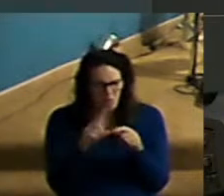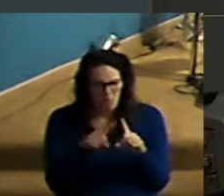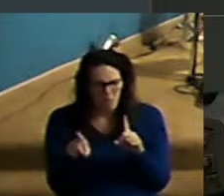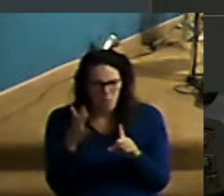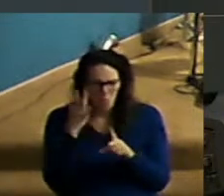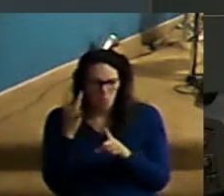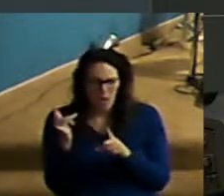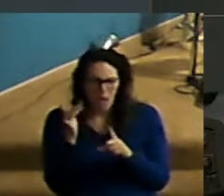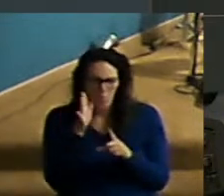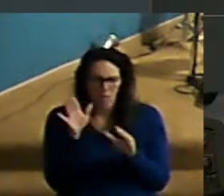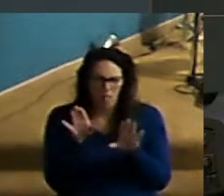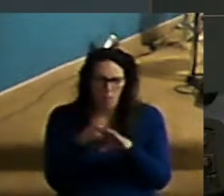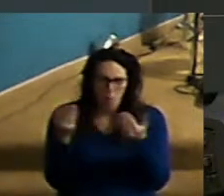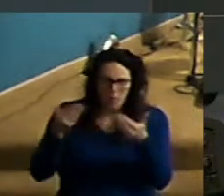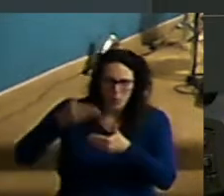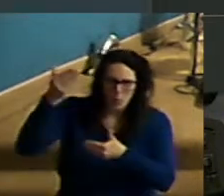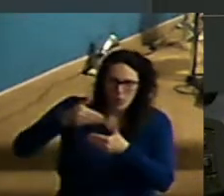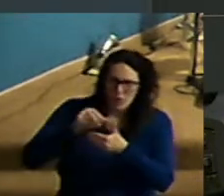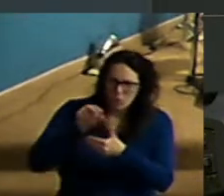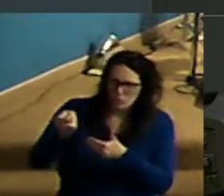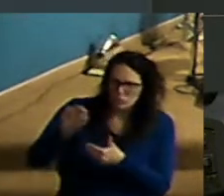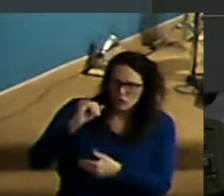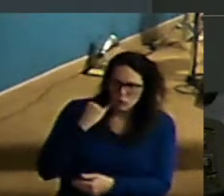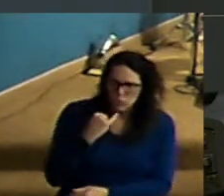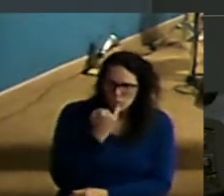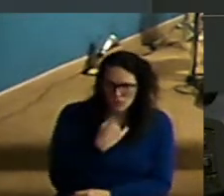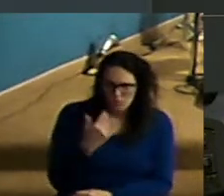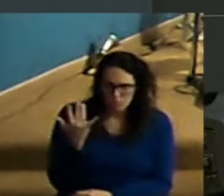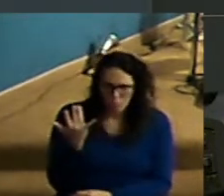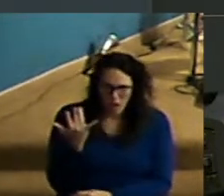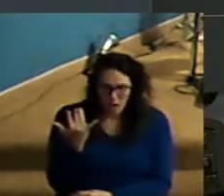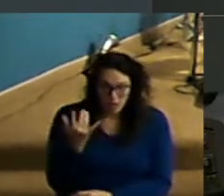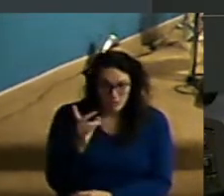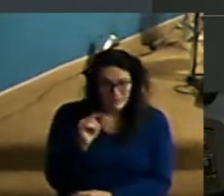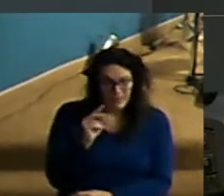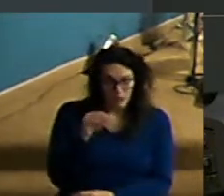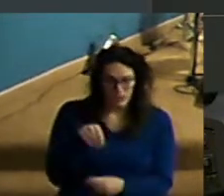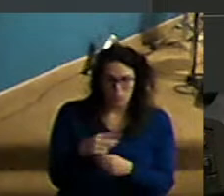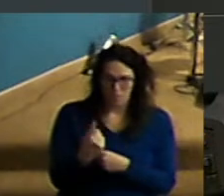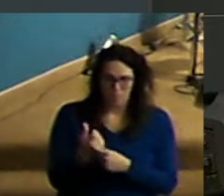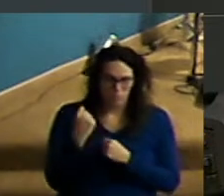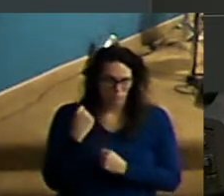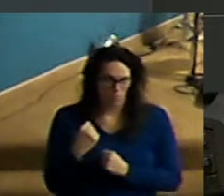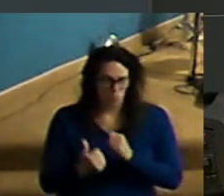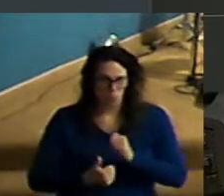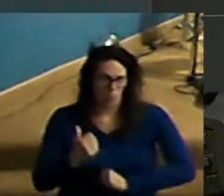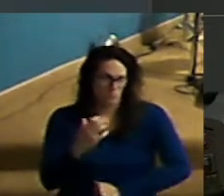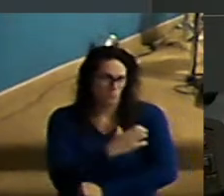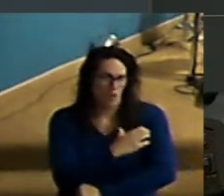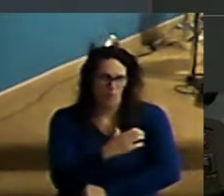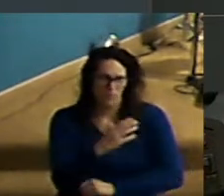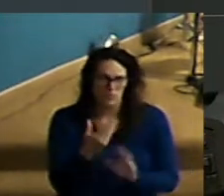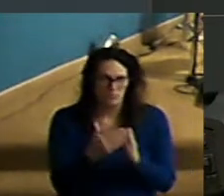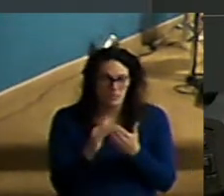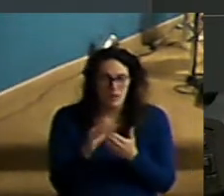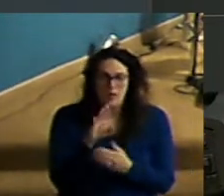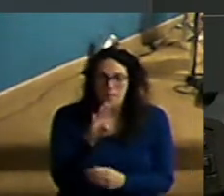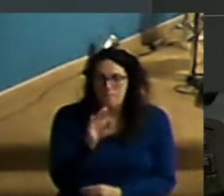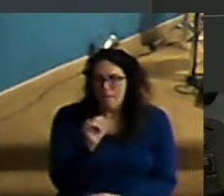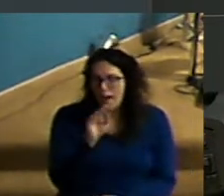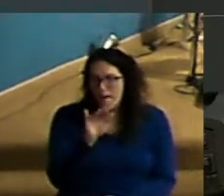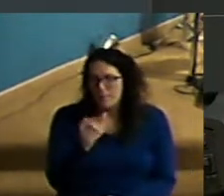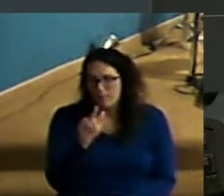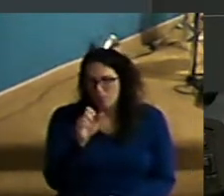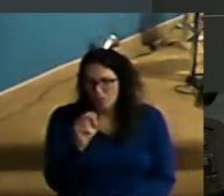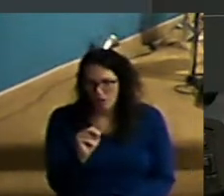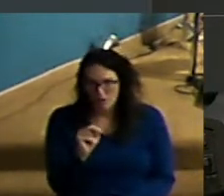Jerusalem? Where's Daniel? He's in one of the most powerful cities in the world, Babylon, one of the most luxurious